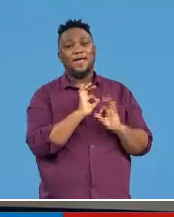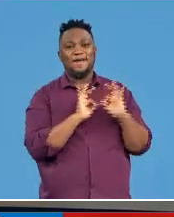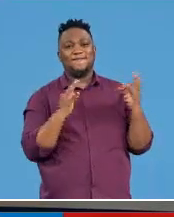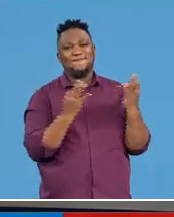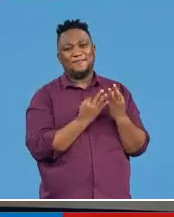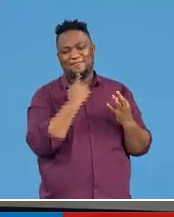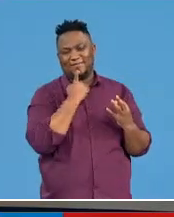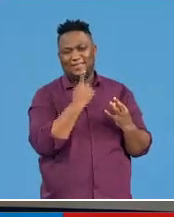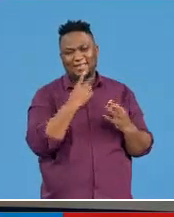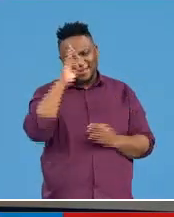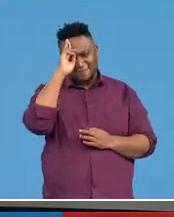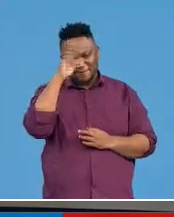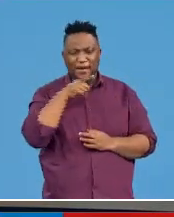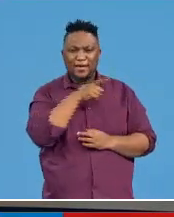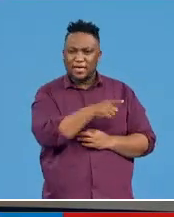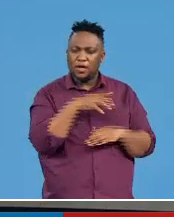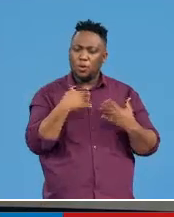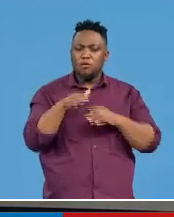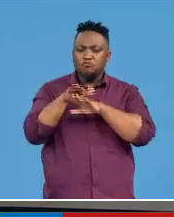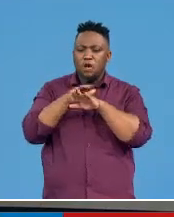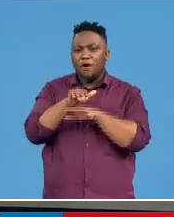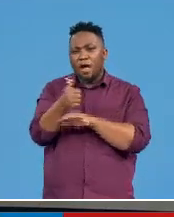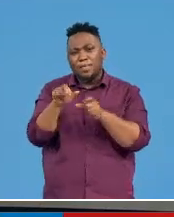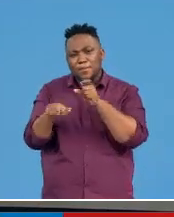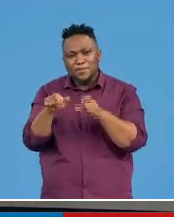her selfless and caring nature.